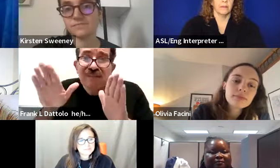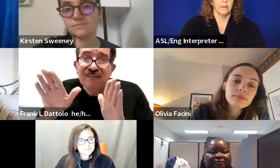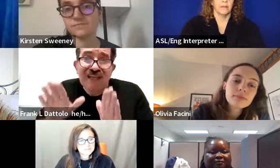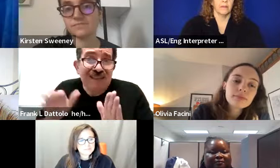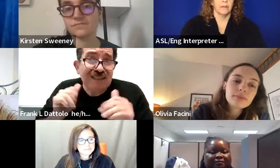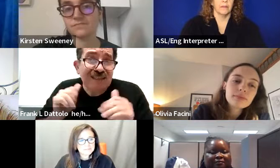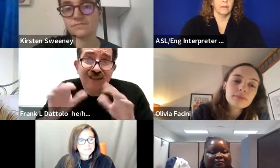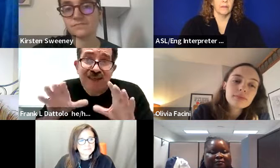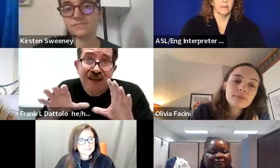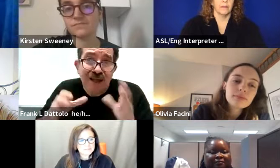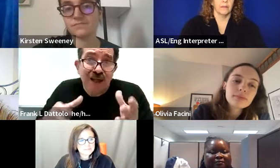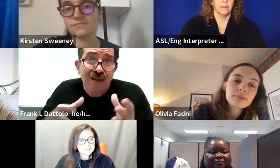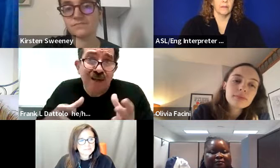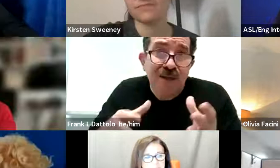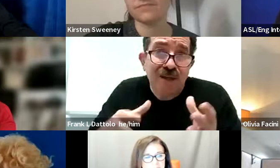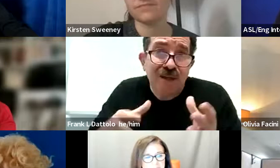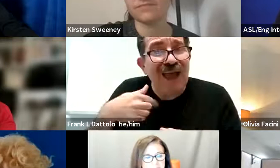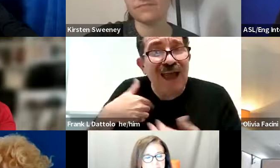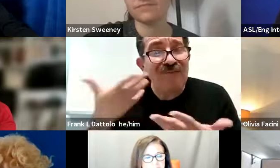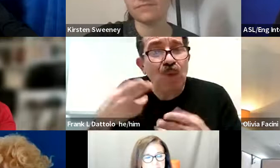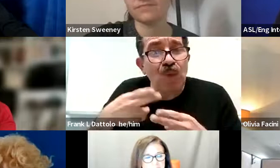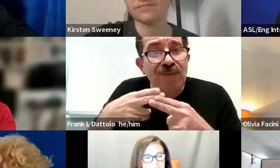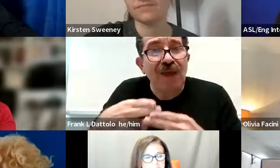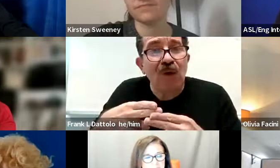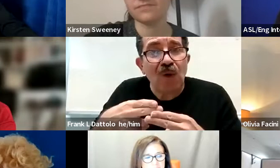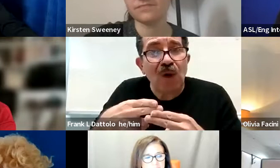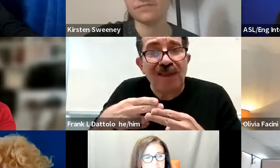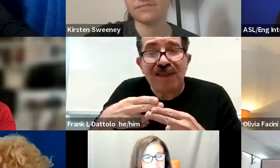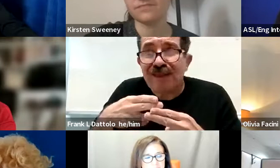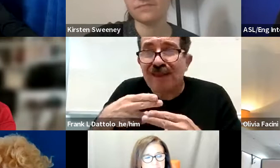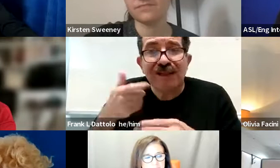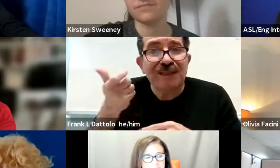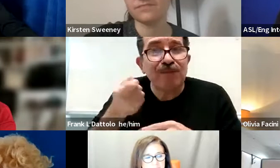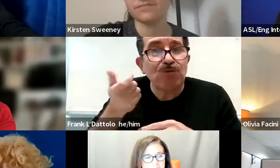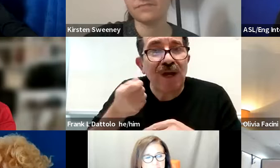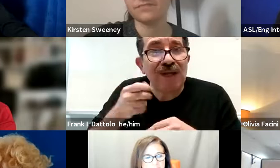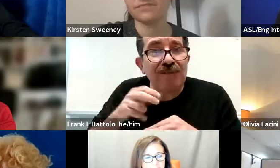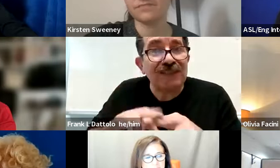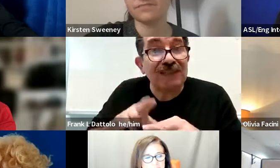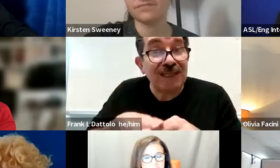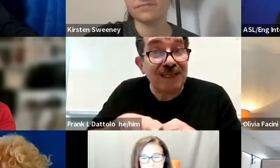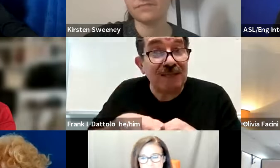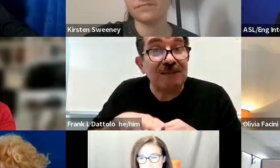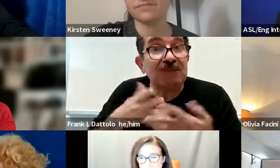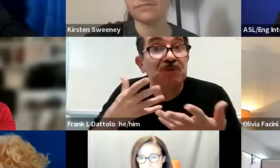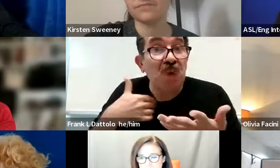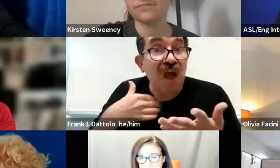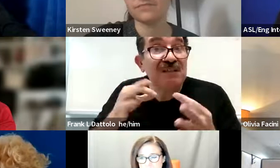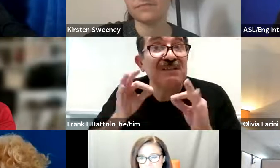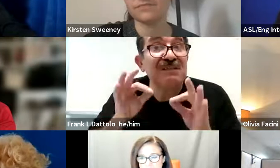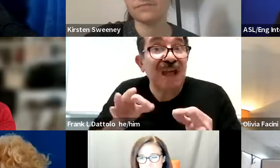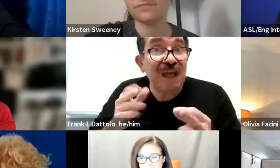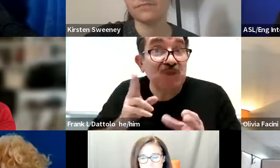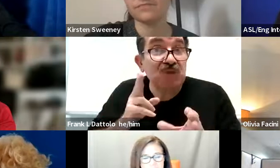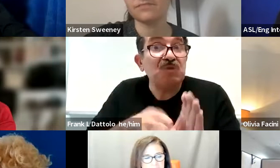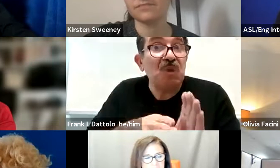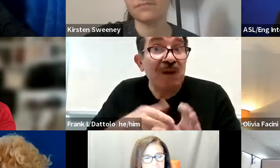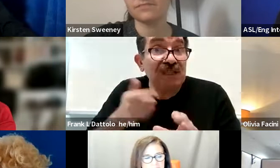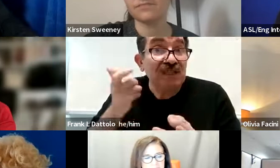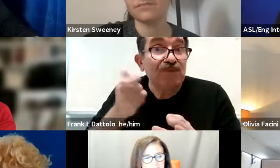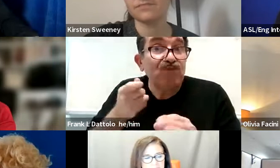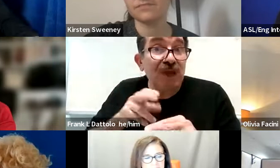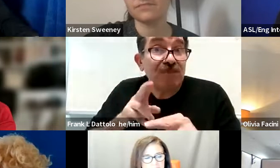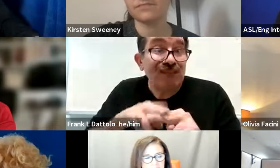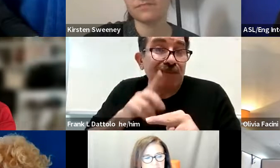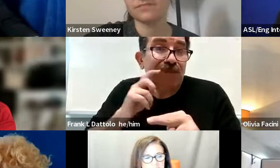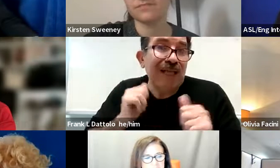for example, they're fantastic theater companies. And they have what they called subscription seats.